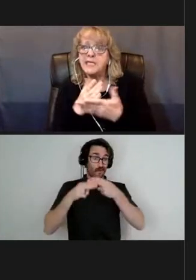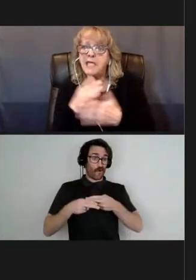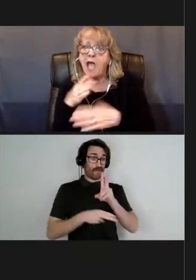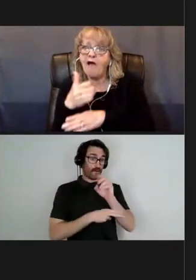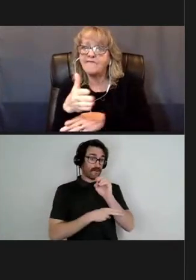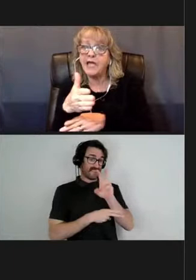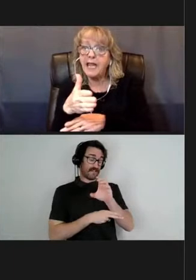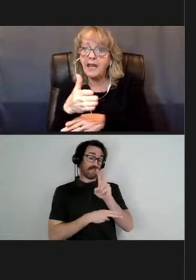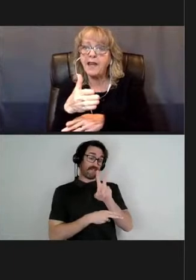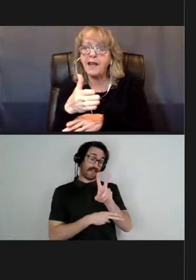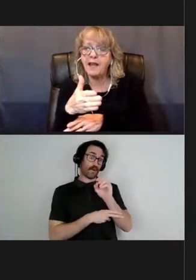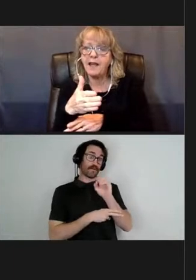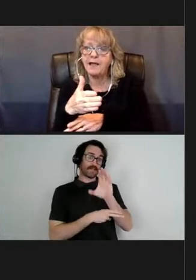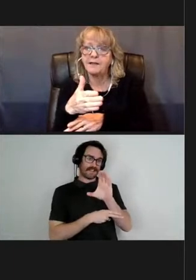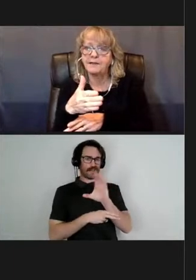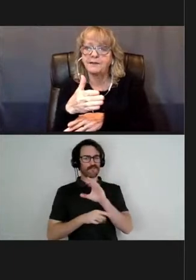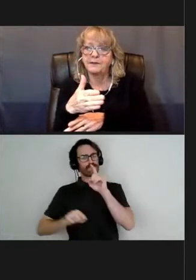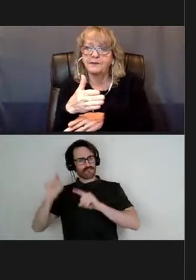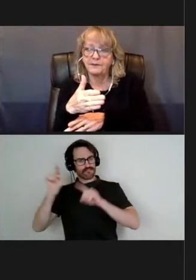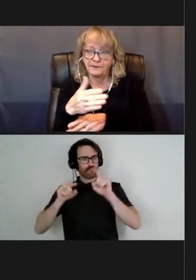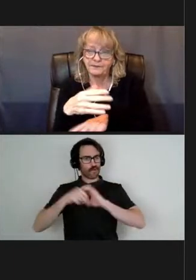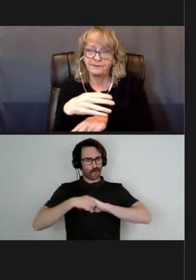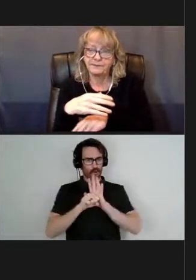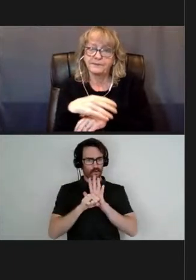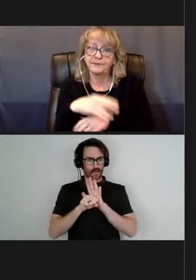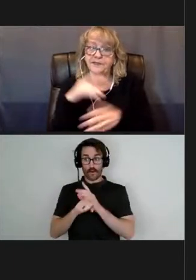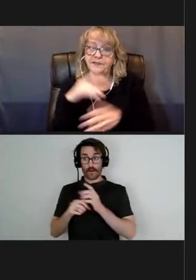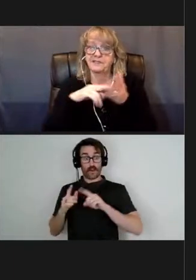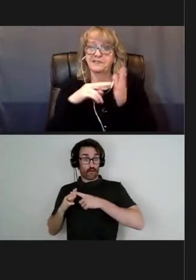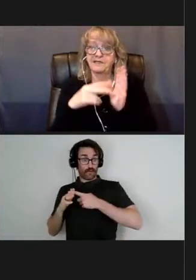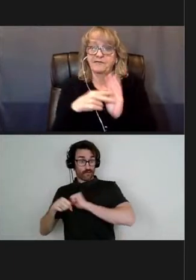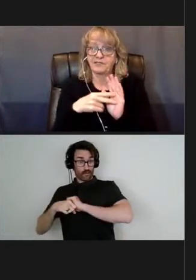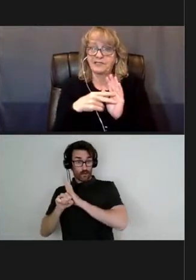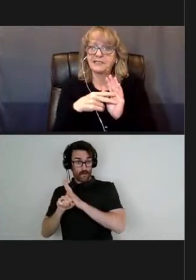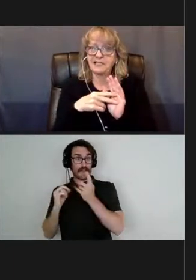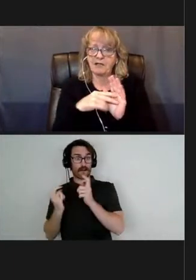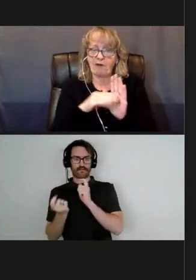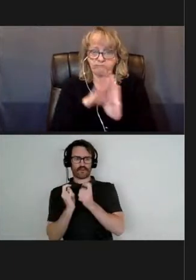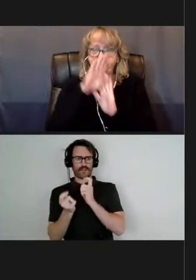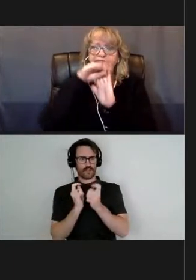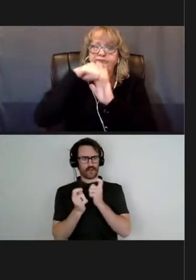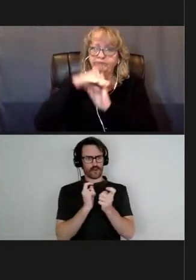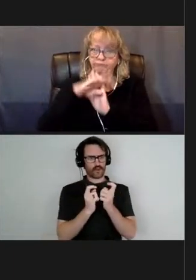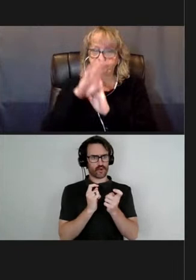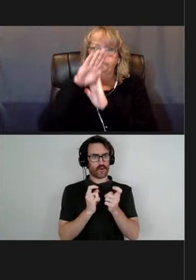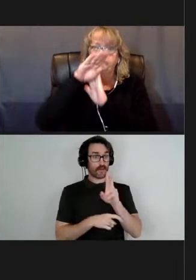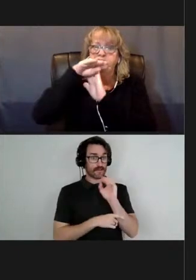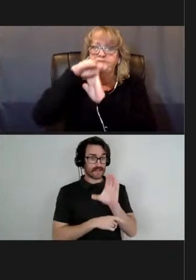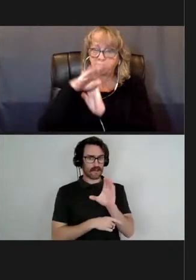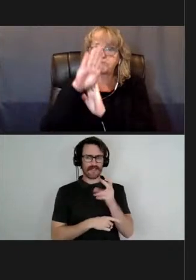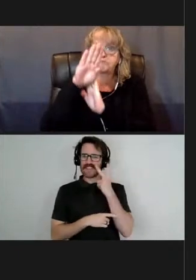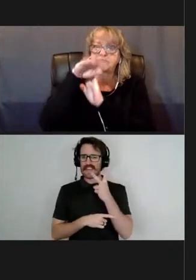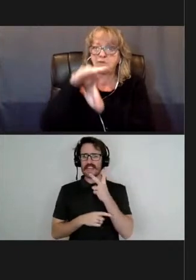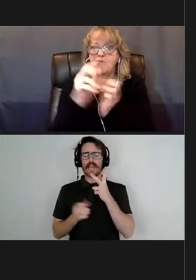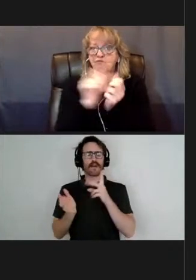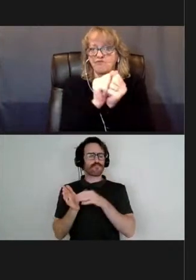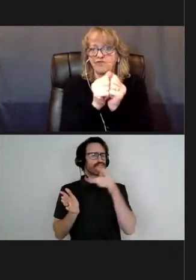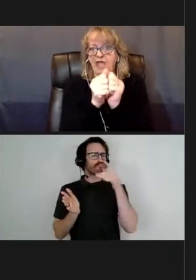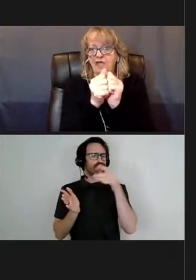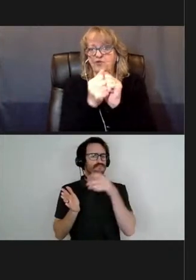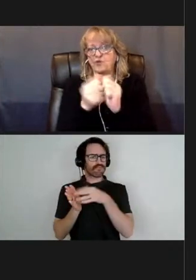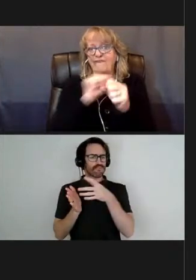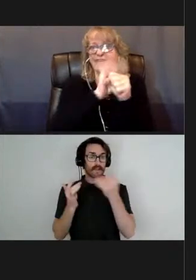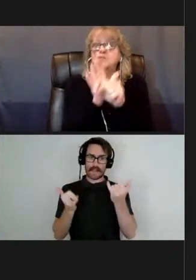these mutations of the original virus, being relatively infrequent to now being the